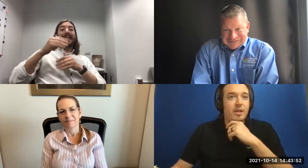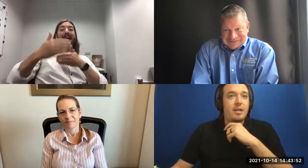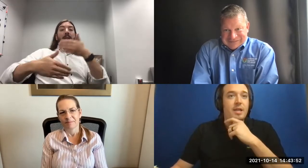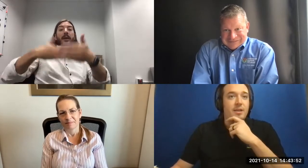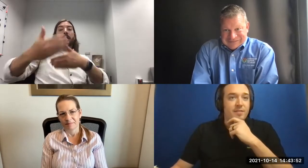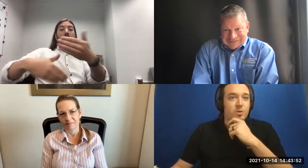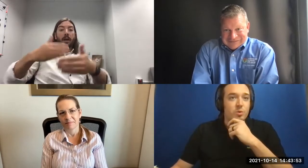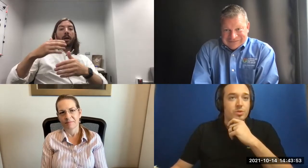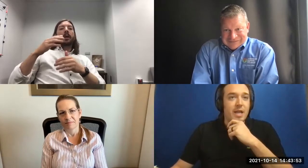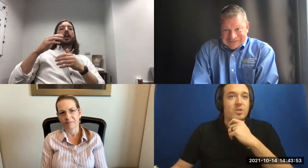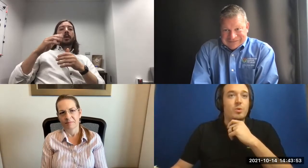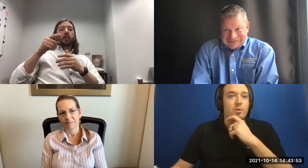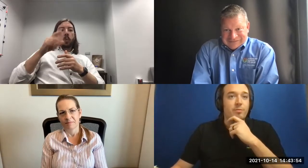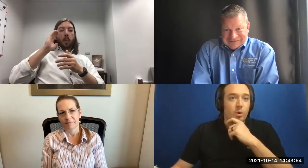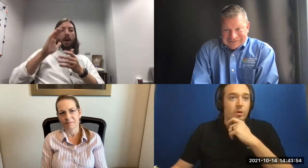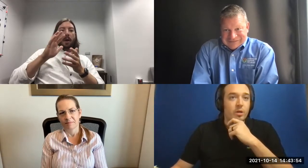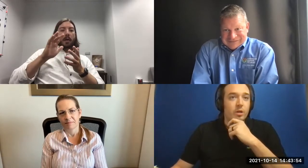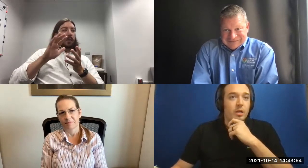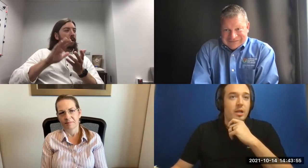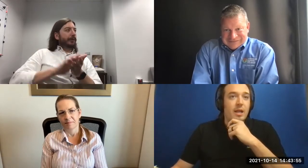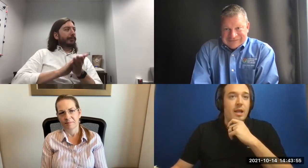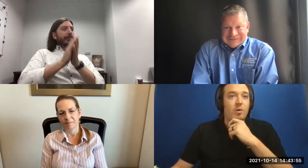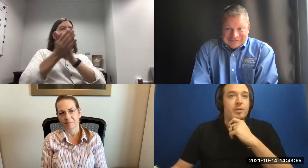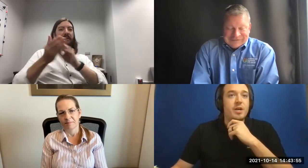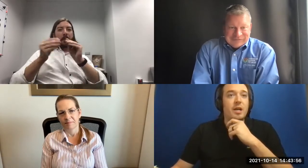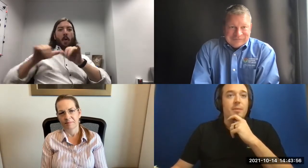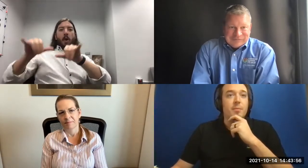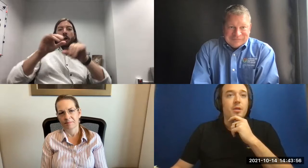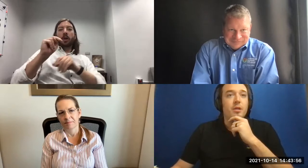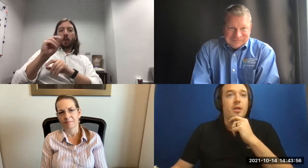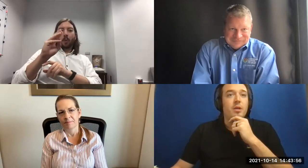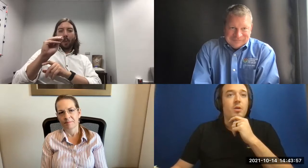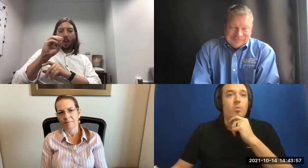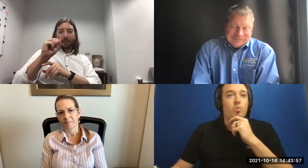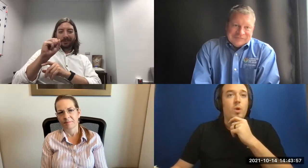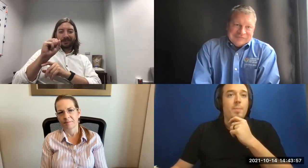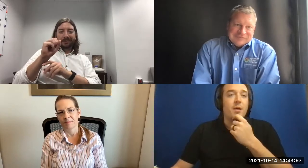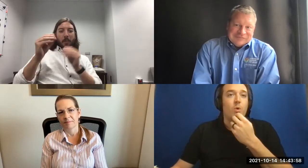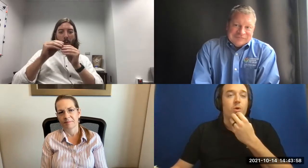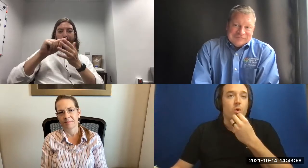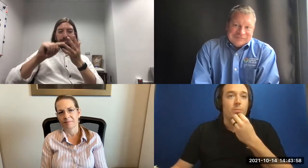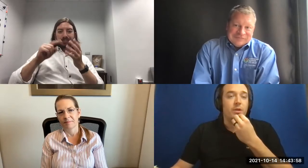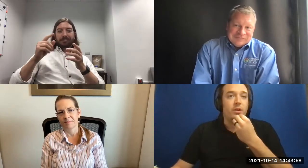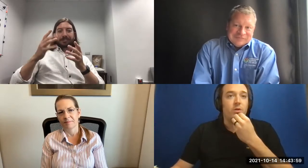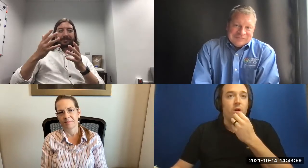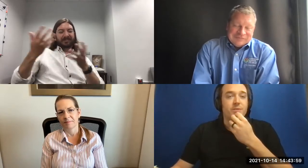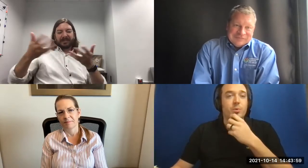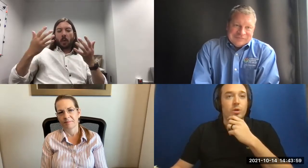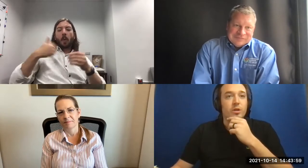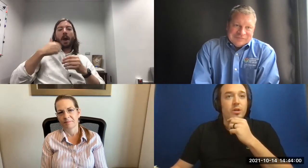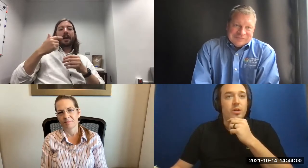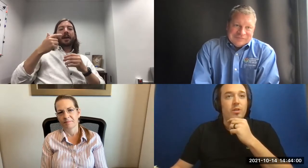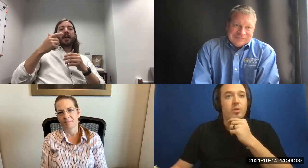assessment in deaf schools as we move forward. And over time, we become more normed